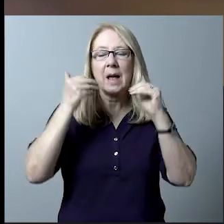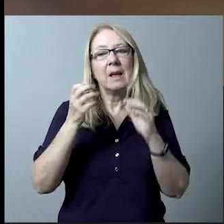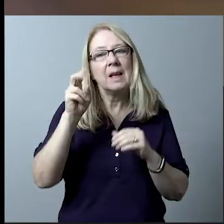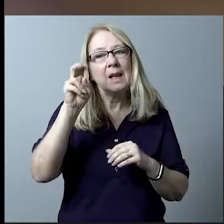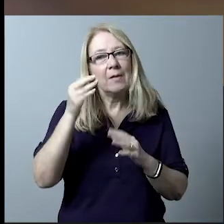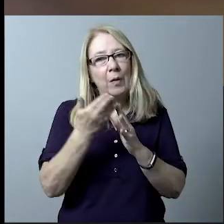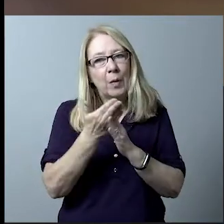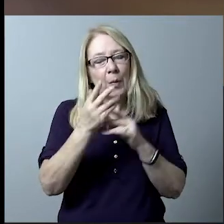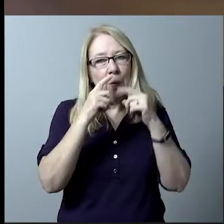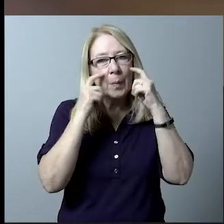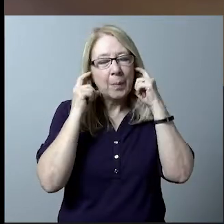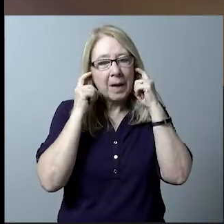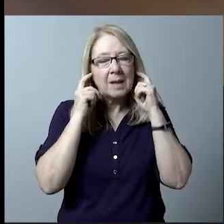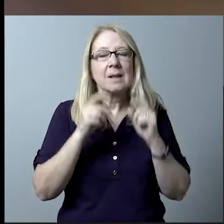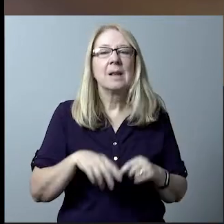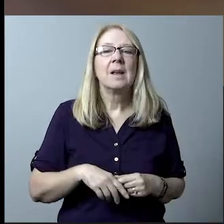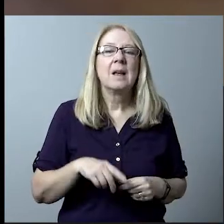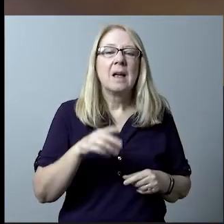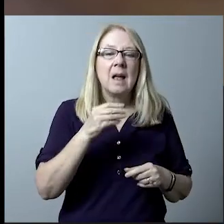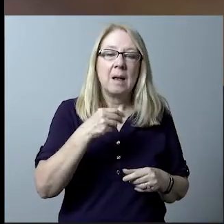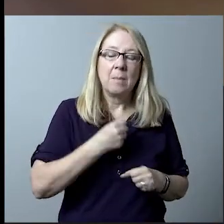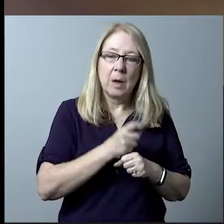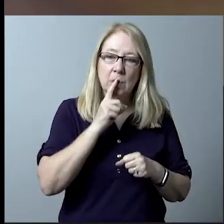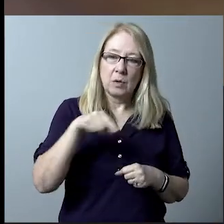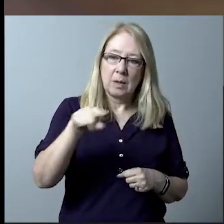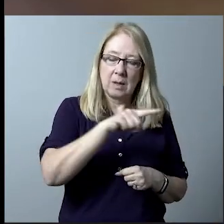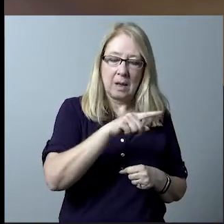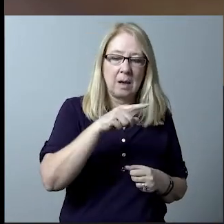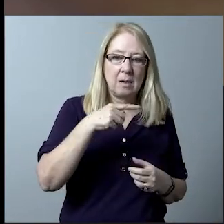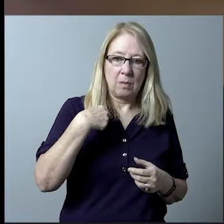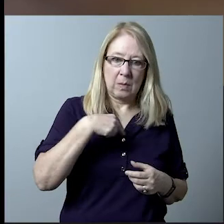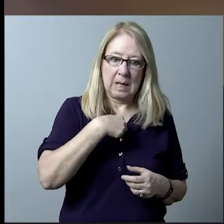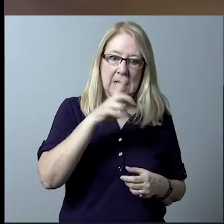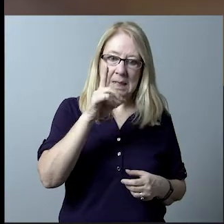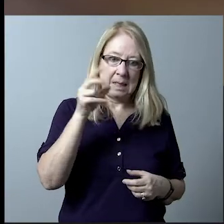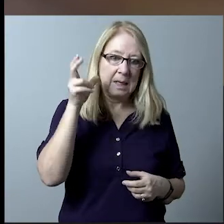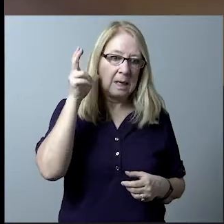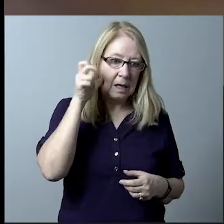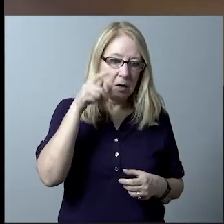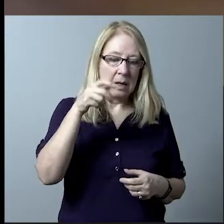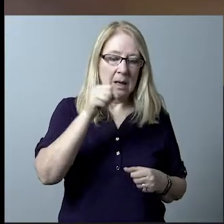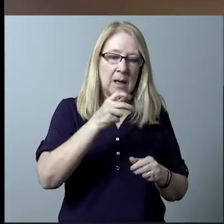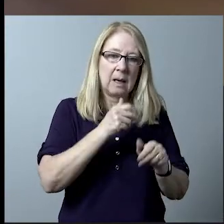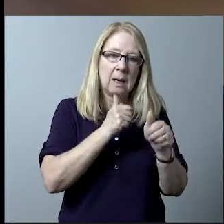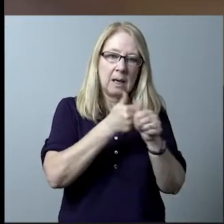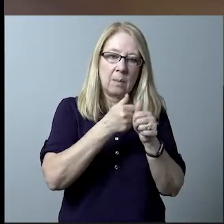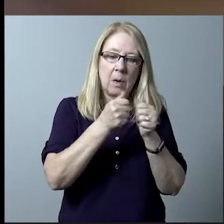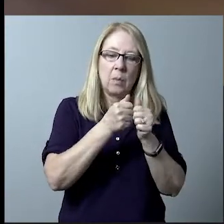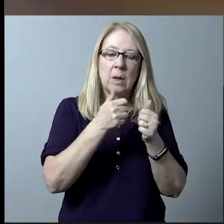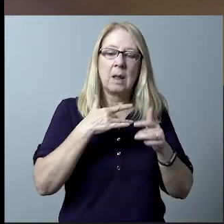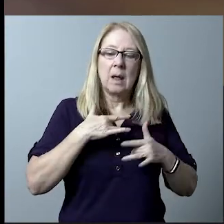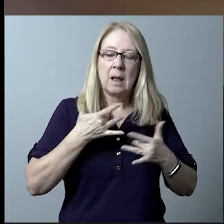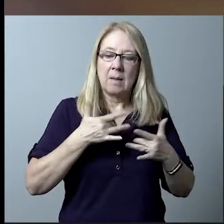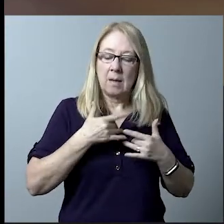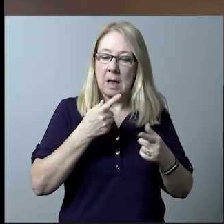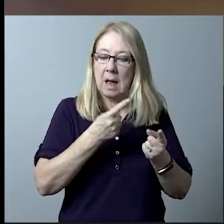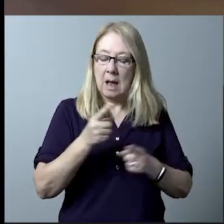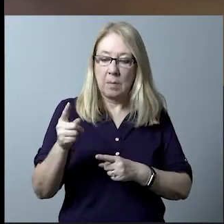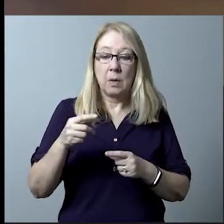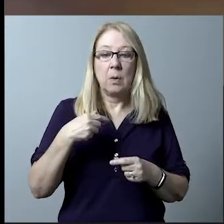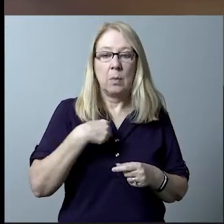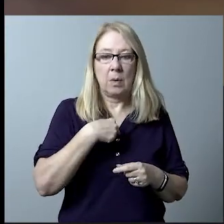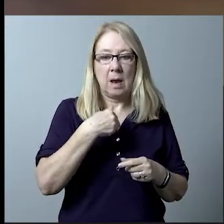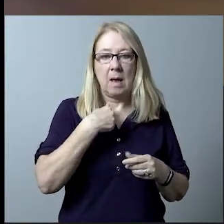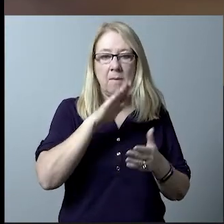see my smile, even through my mask. To ensure staff are feeling heard and like they can stay up to date on Staff Association happenings, we